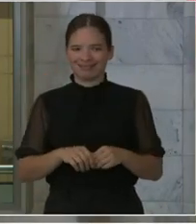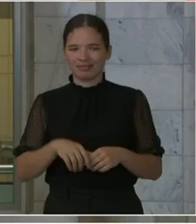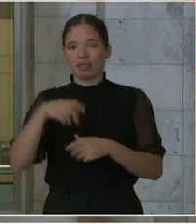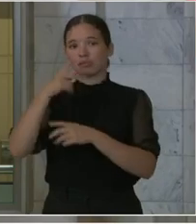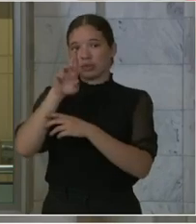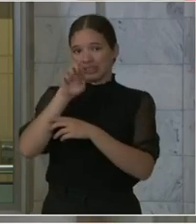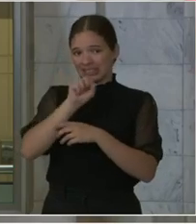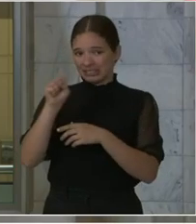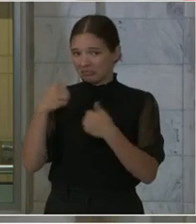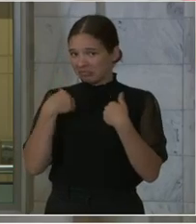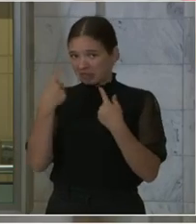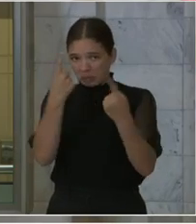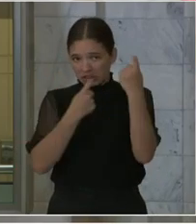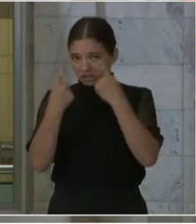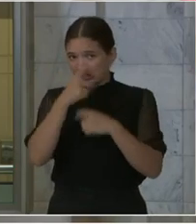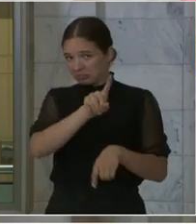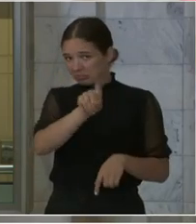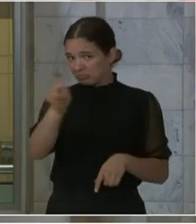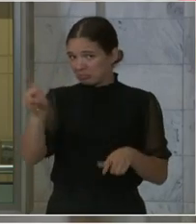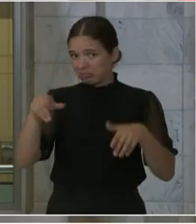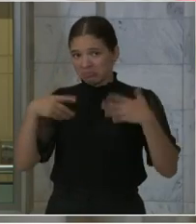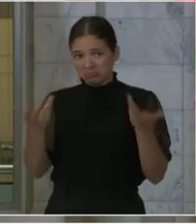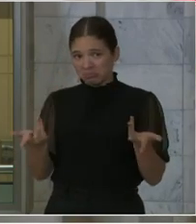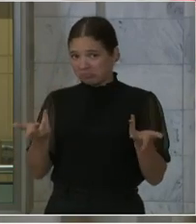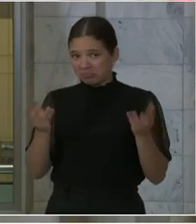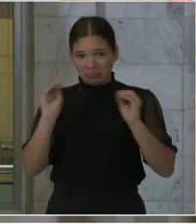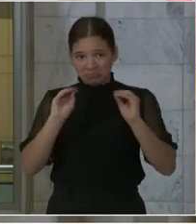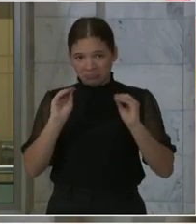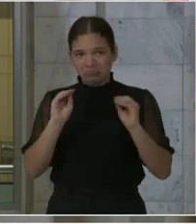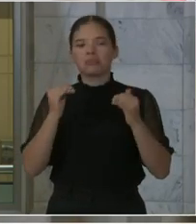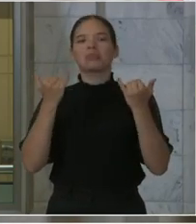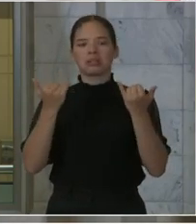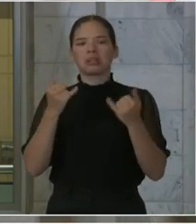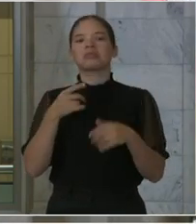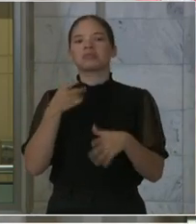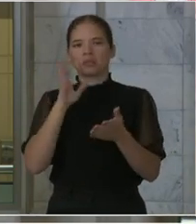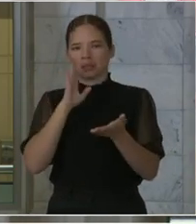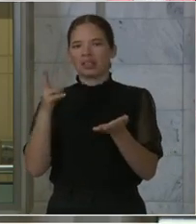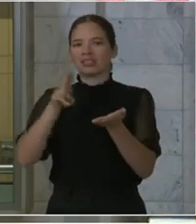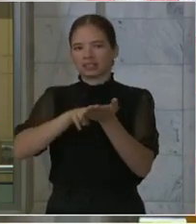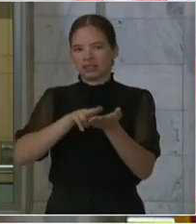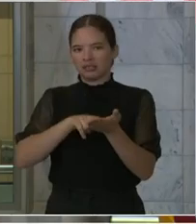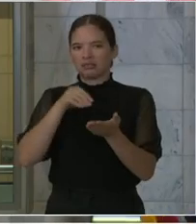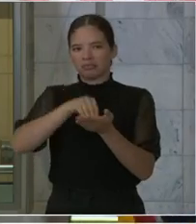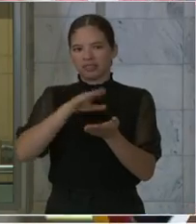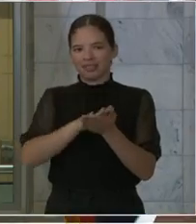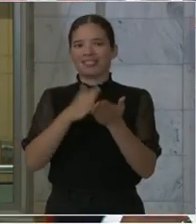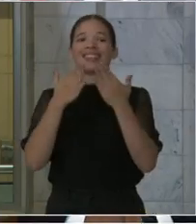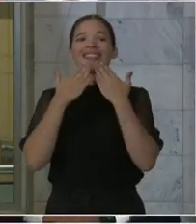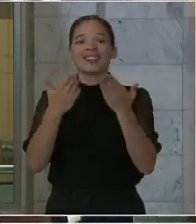Okay. With that, I'm going to sign the document and say thank you again.